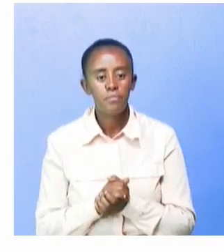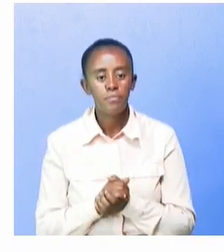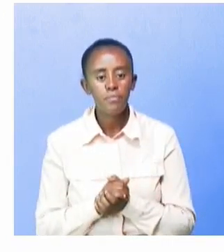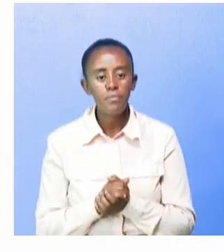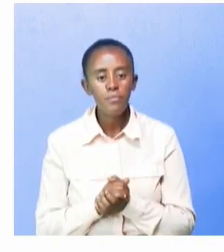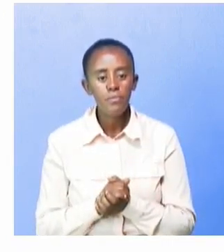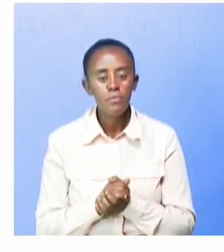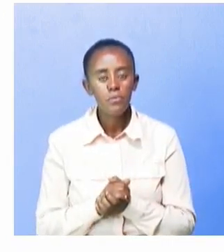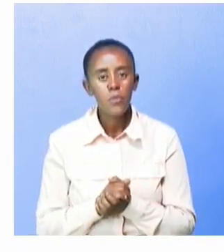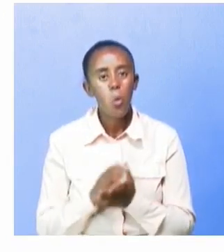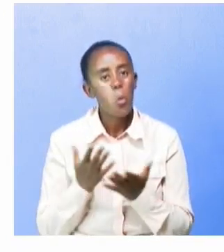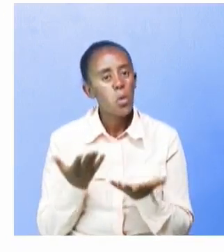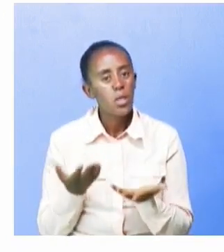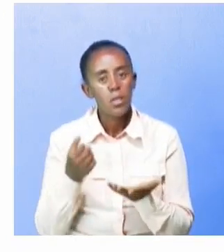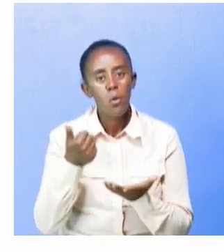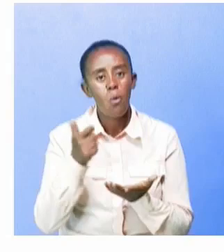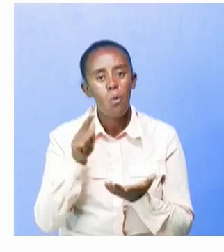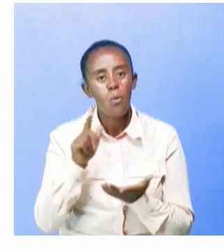already